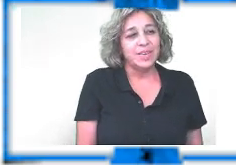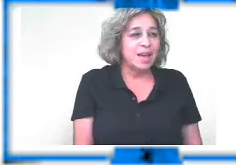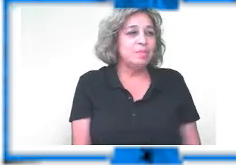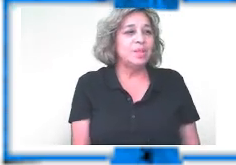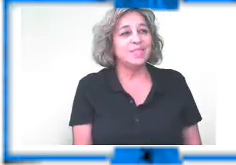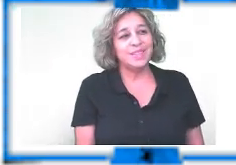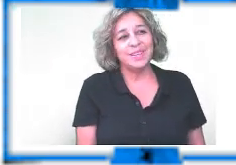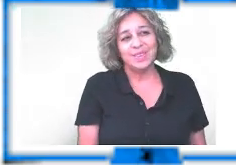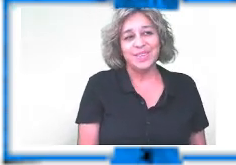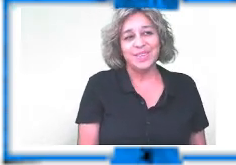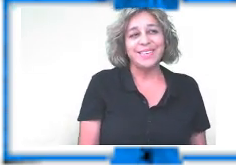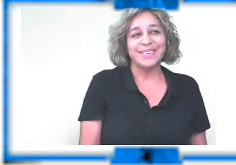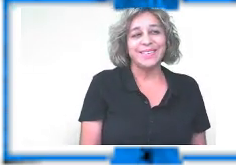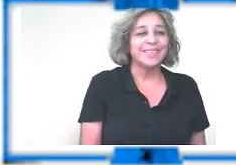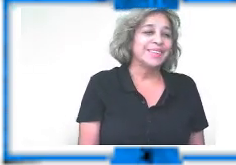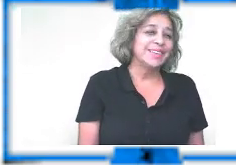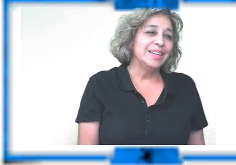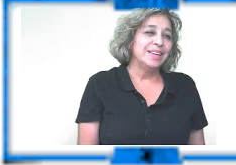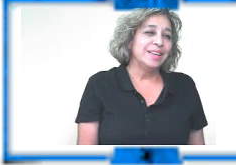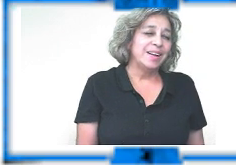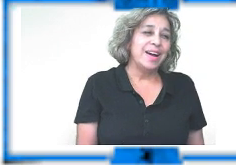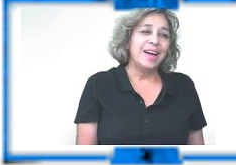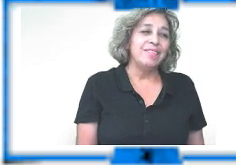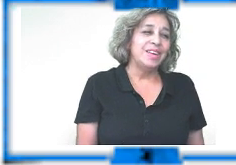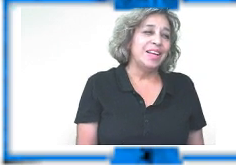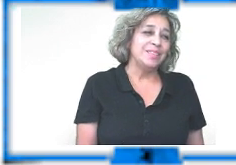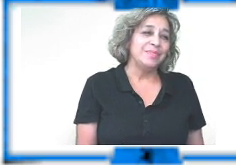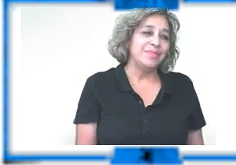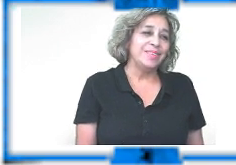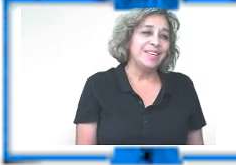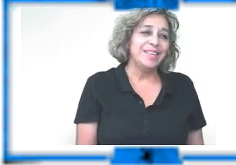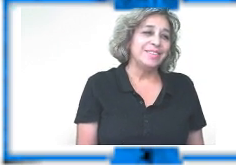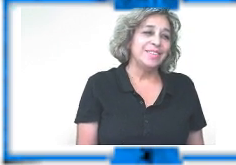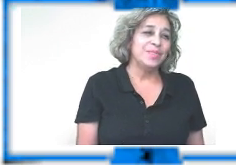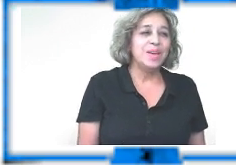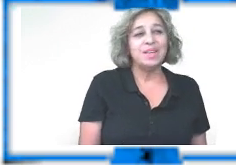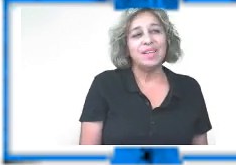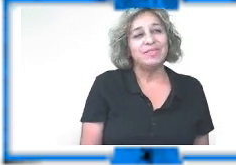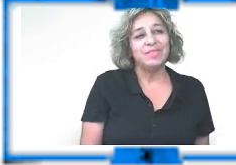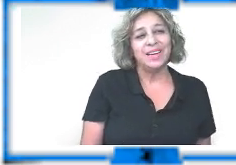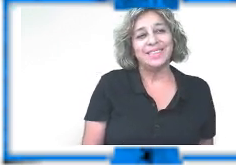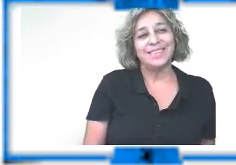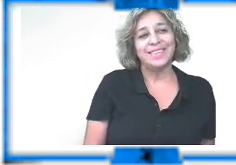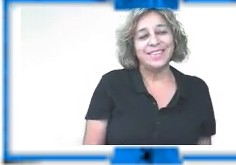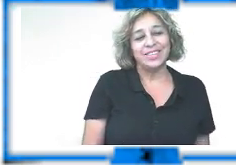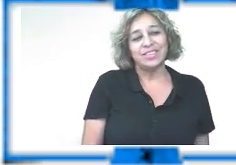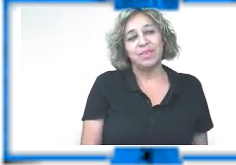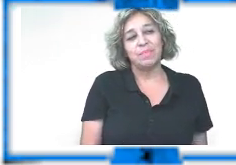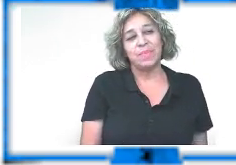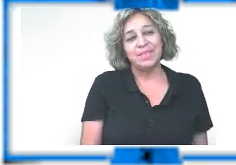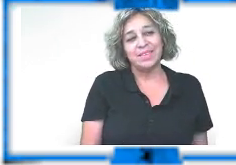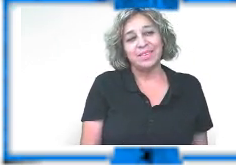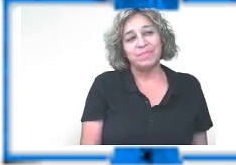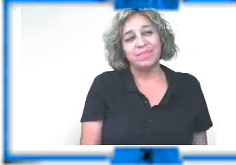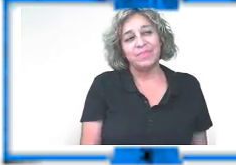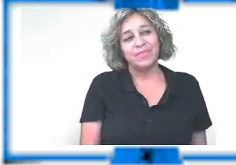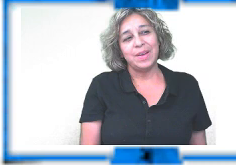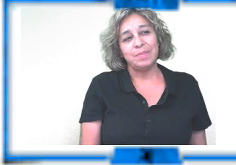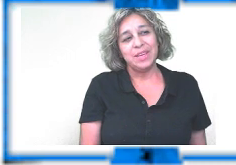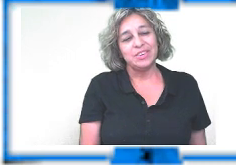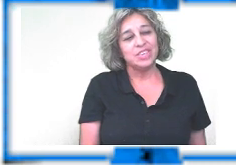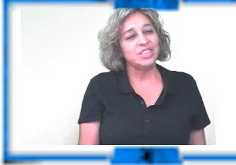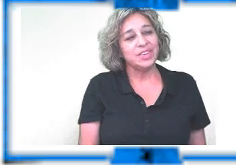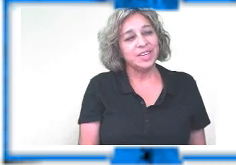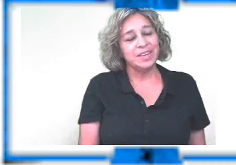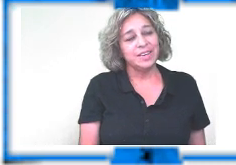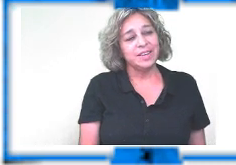teacher. AMLO is also a teacher. I have lots of teachers. We all have lots of teachers. Our parents, our